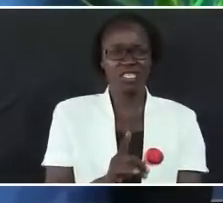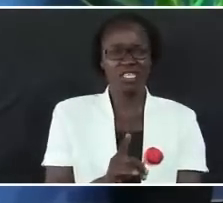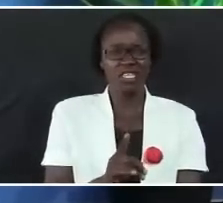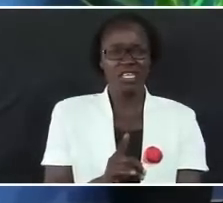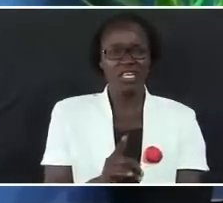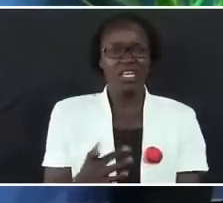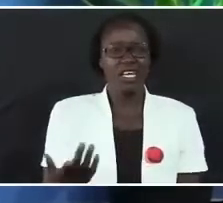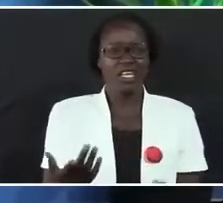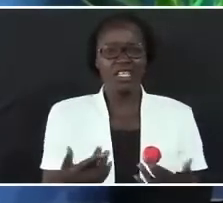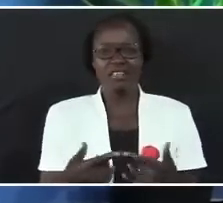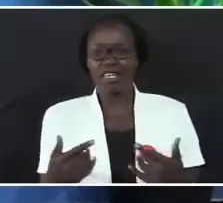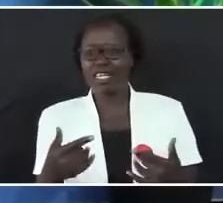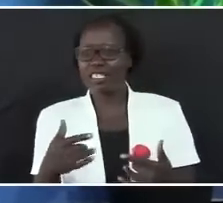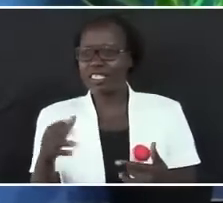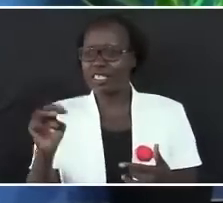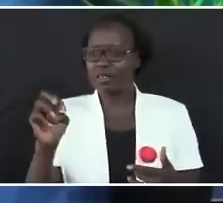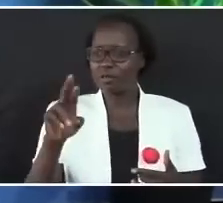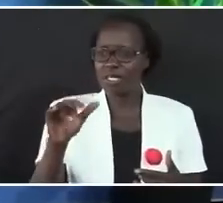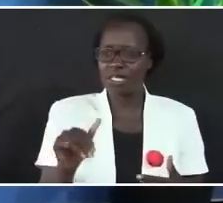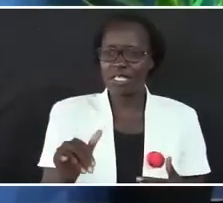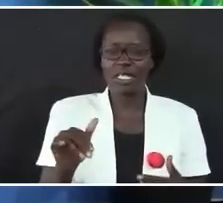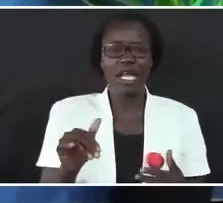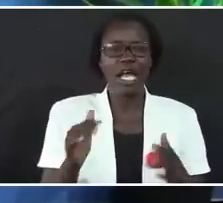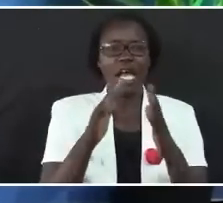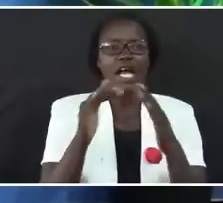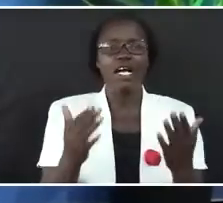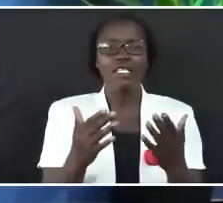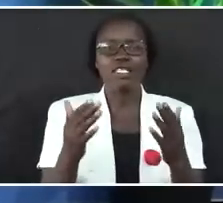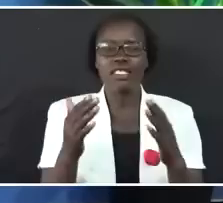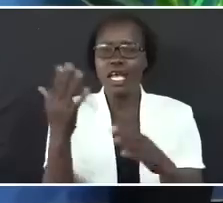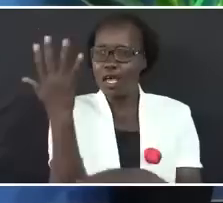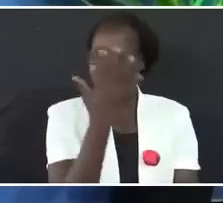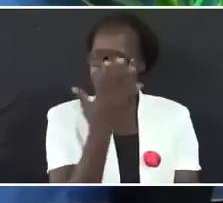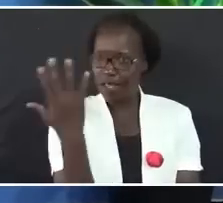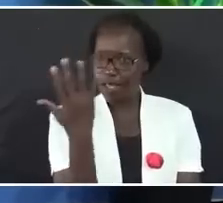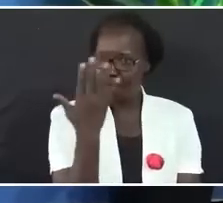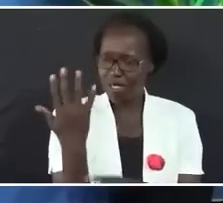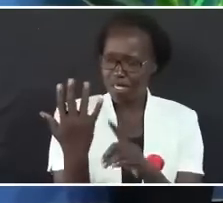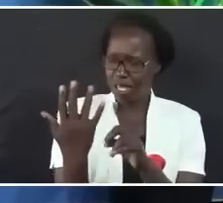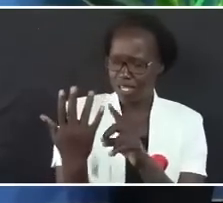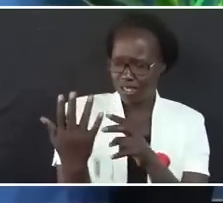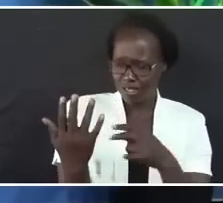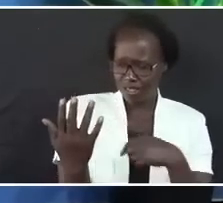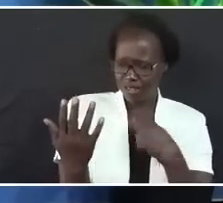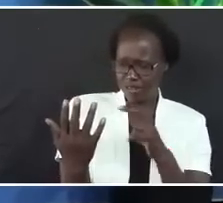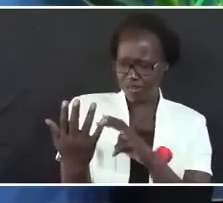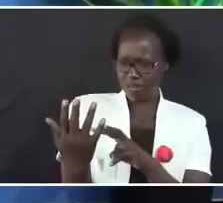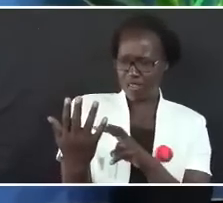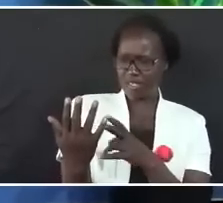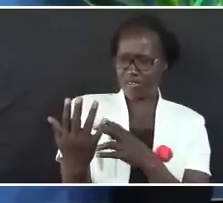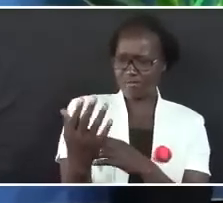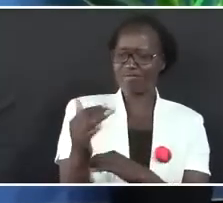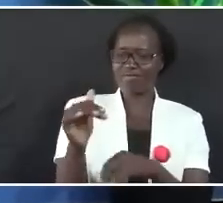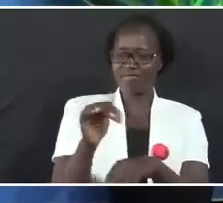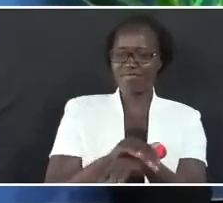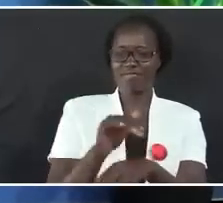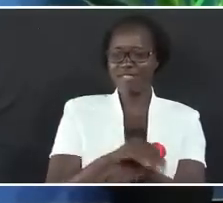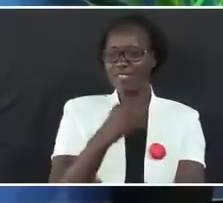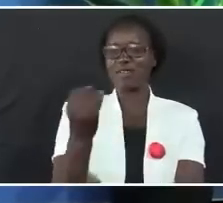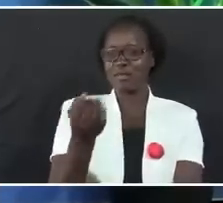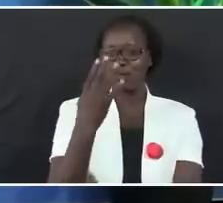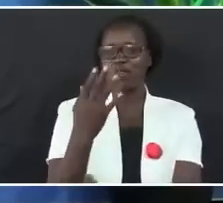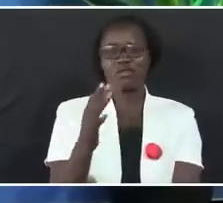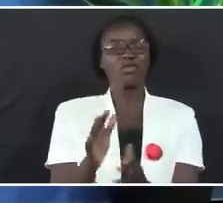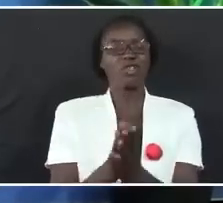mirror at Mary's house today. There's a mirror in the room I sleep. And I looked at myself. I said, Lisa, you look good.